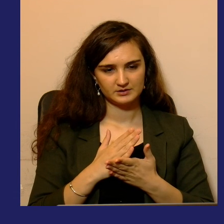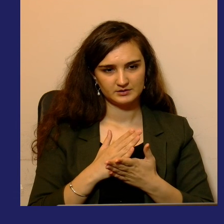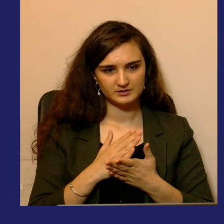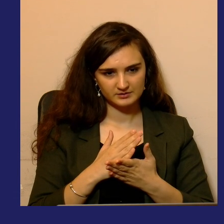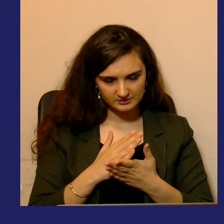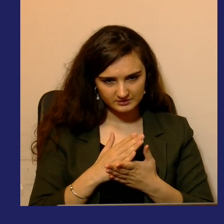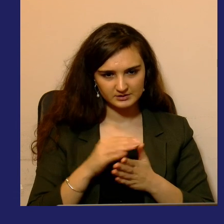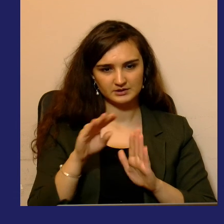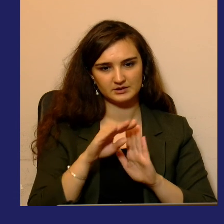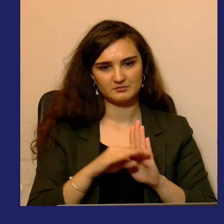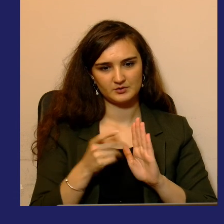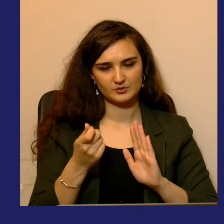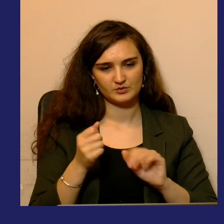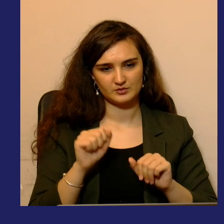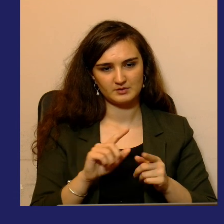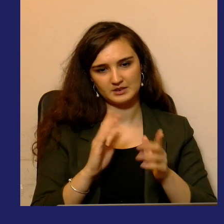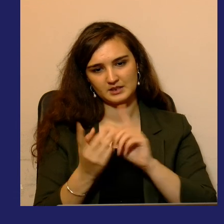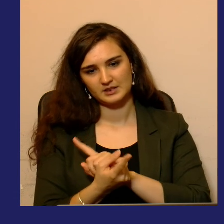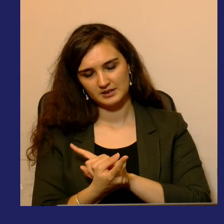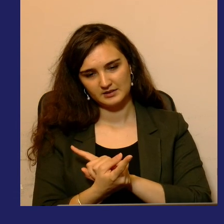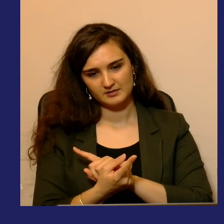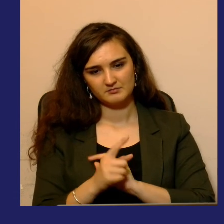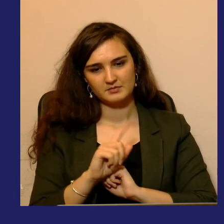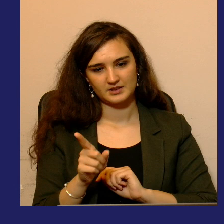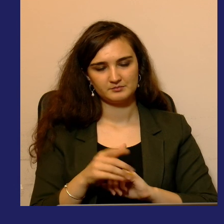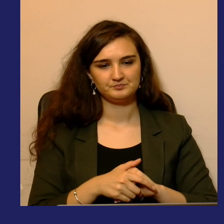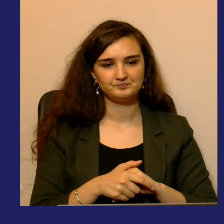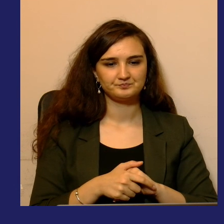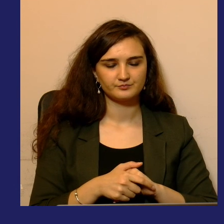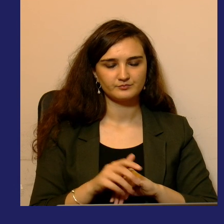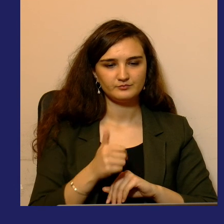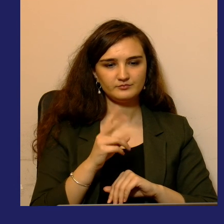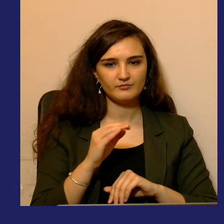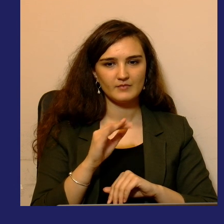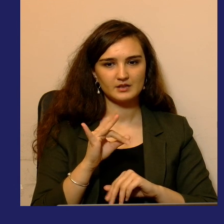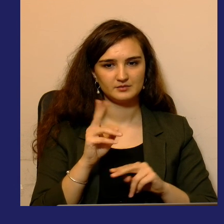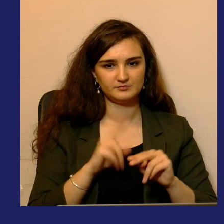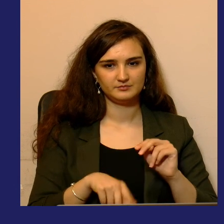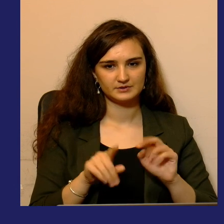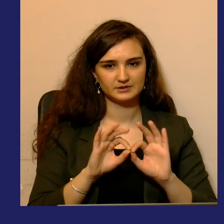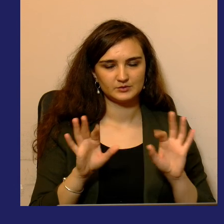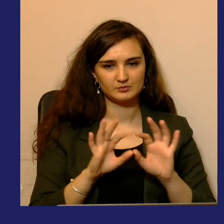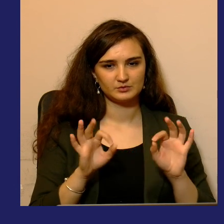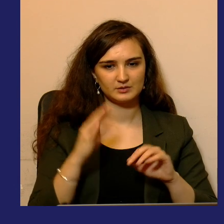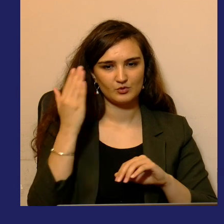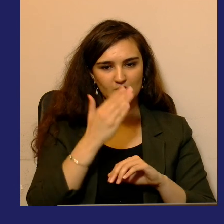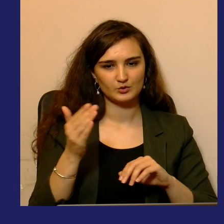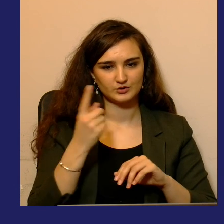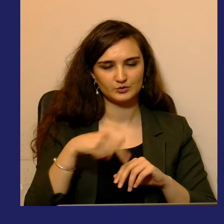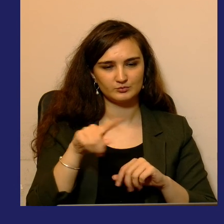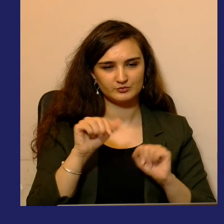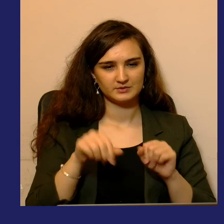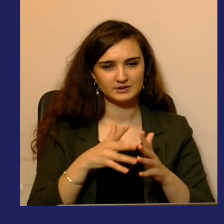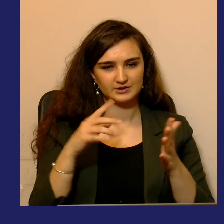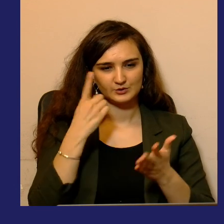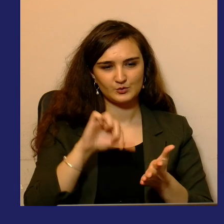is where I hope is civil society can play a significant role in getting the ball started here and convincing elected officials that